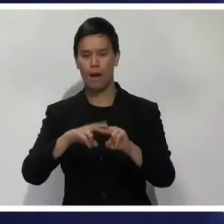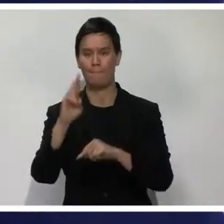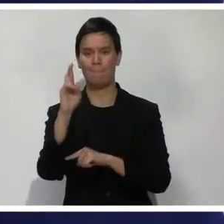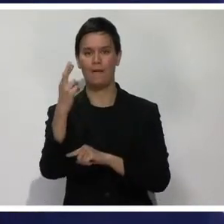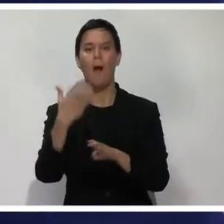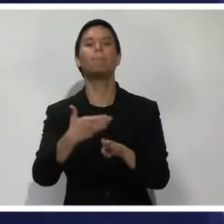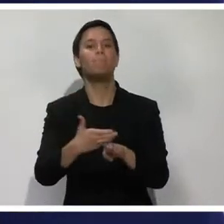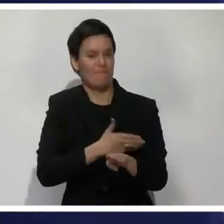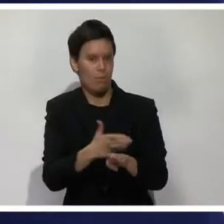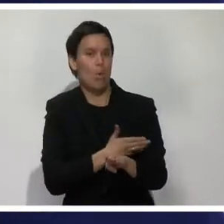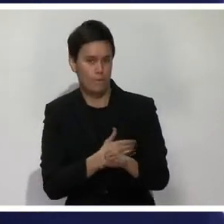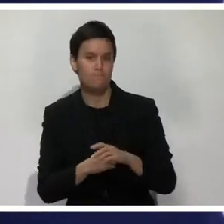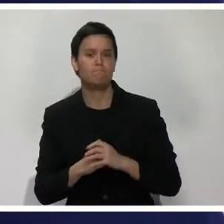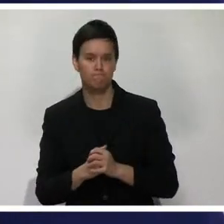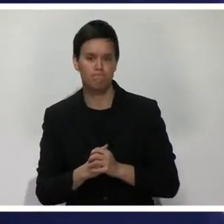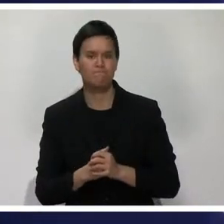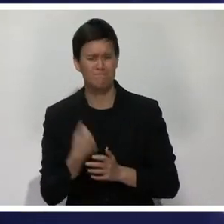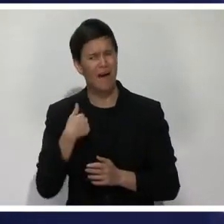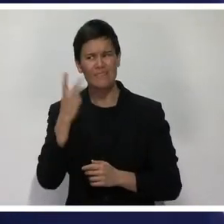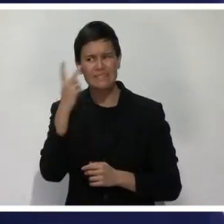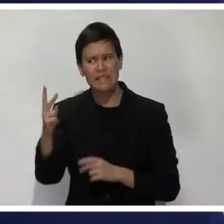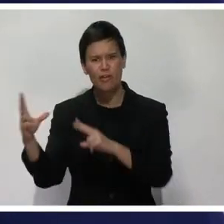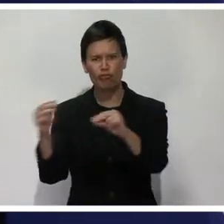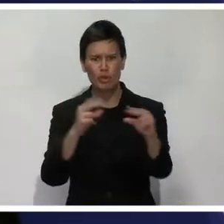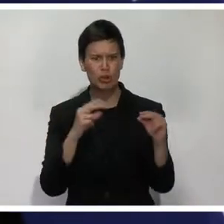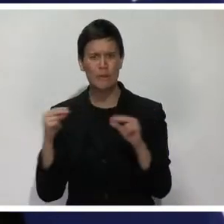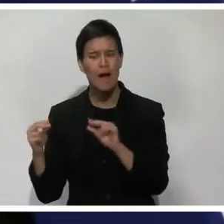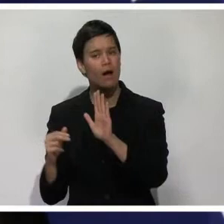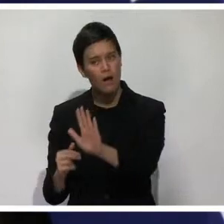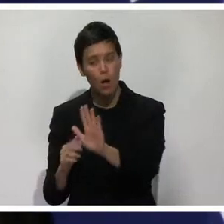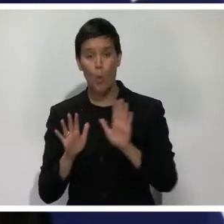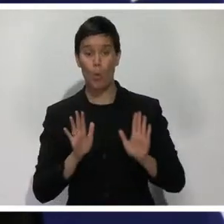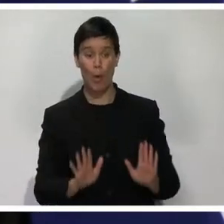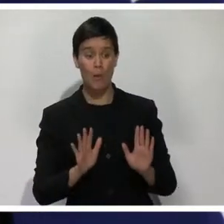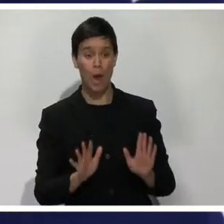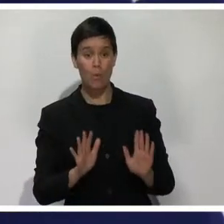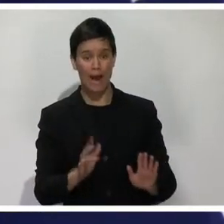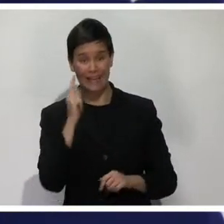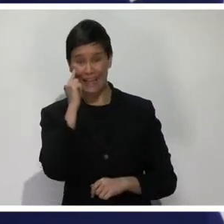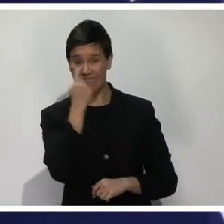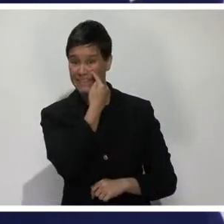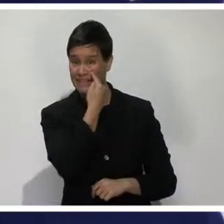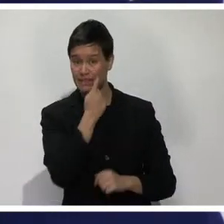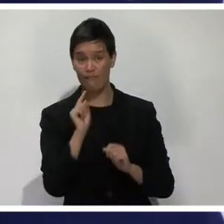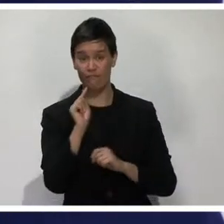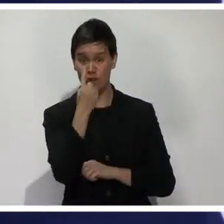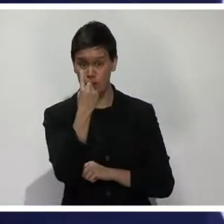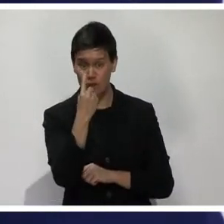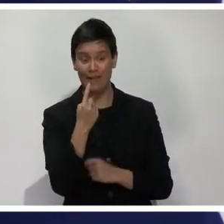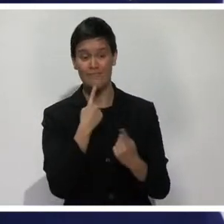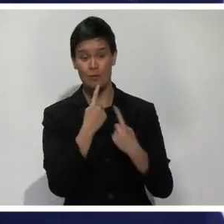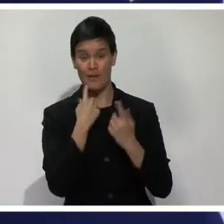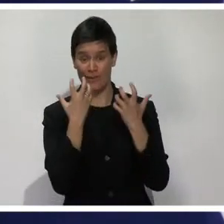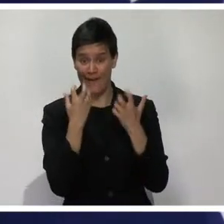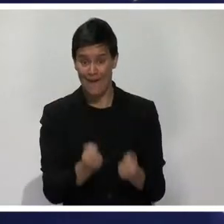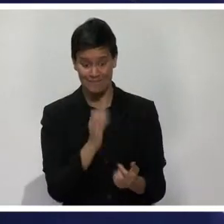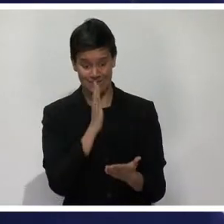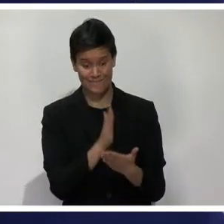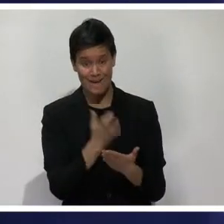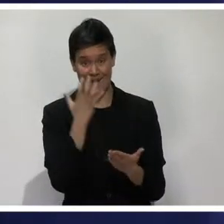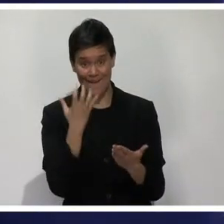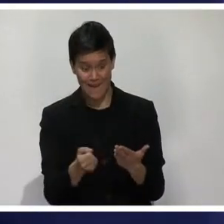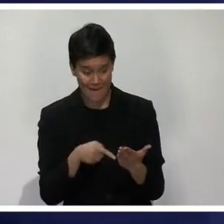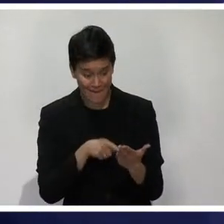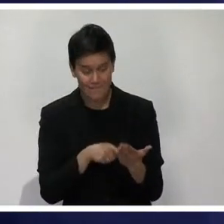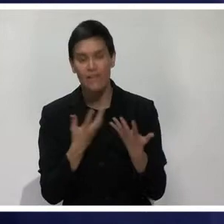I've seen a lot of speculation. We are going to make an evidence-based decision. At this stage, it's too early to say. With that possibility,